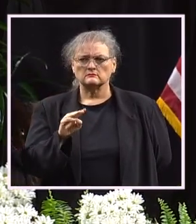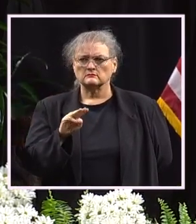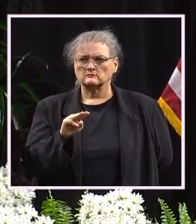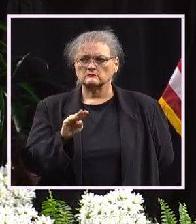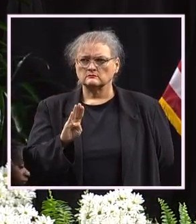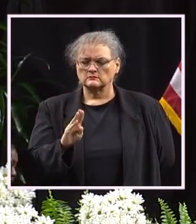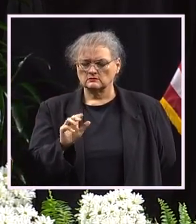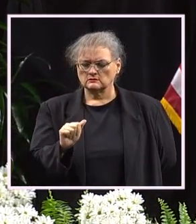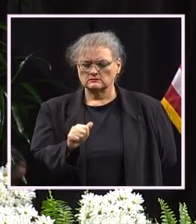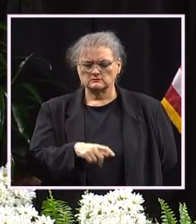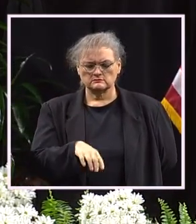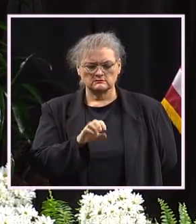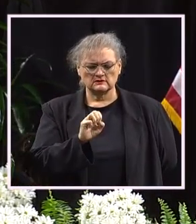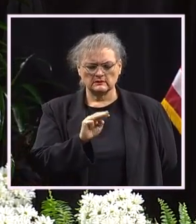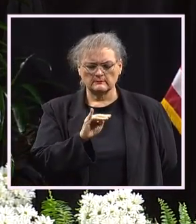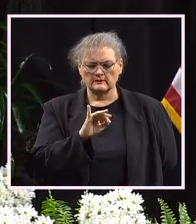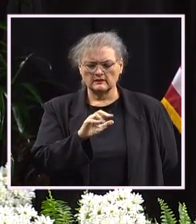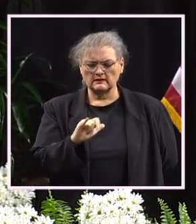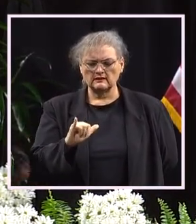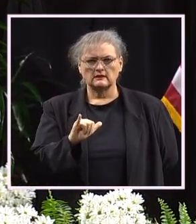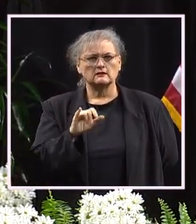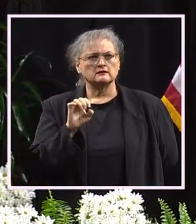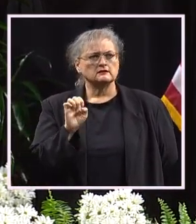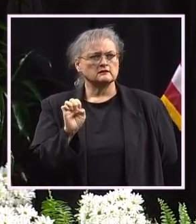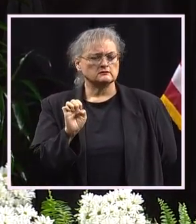Emily G. Edwards.